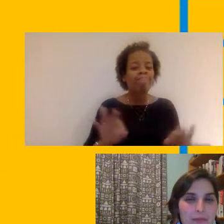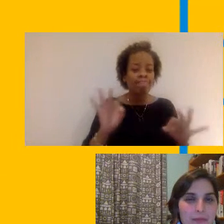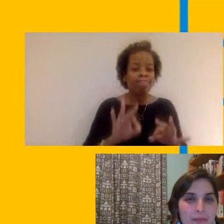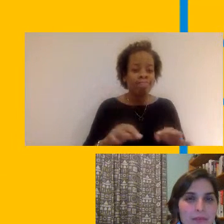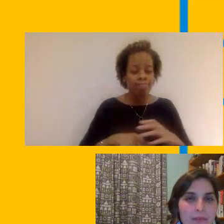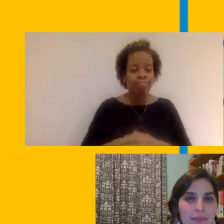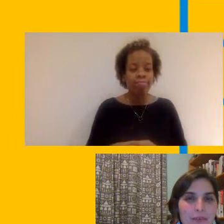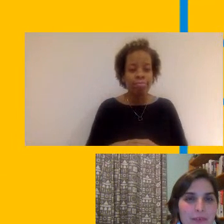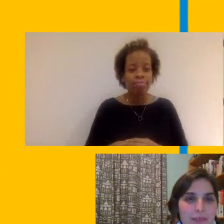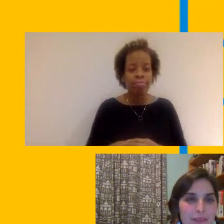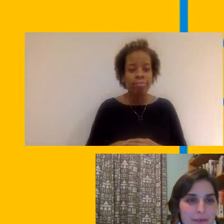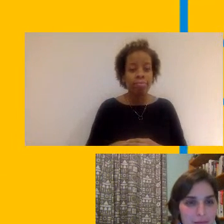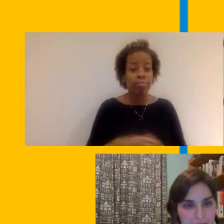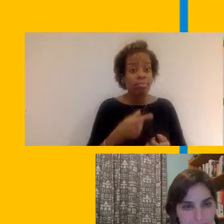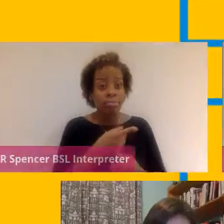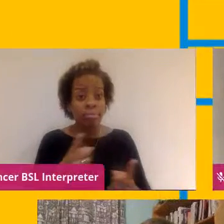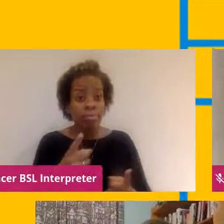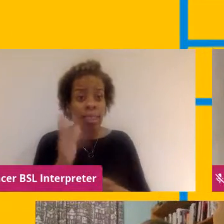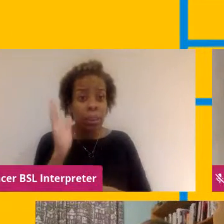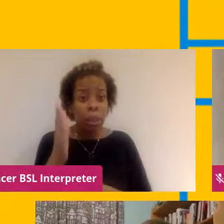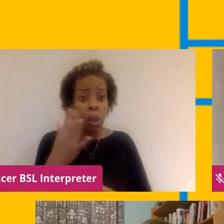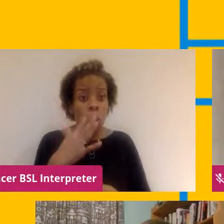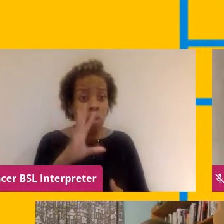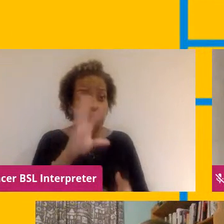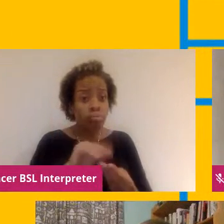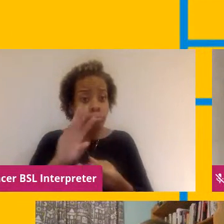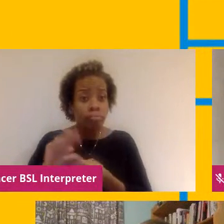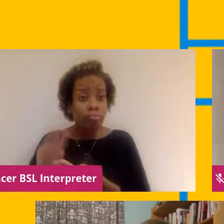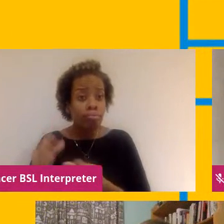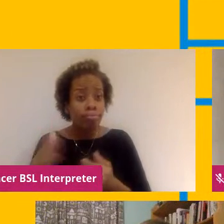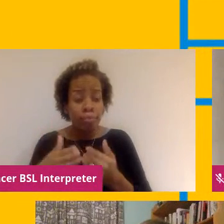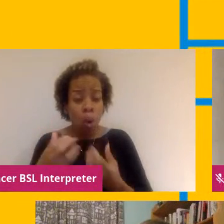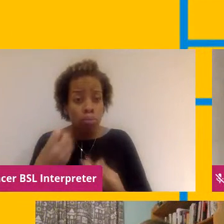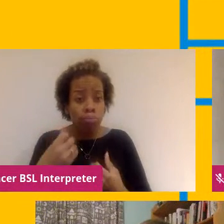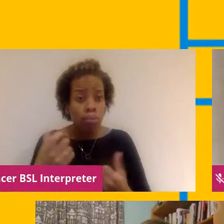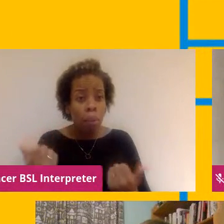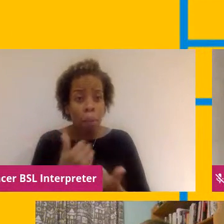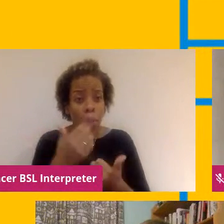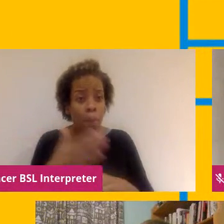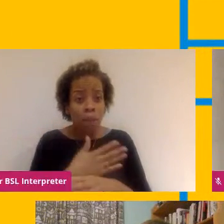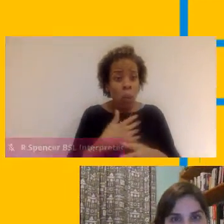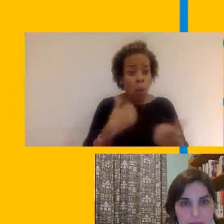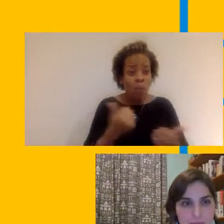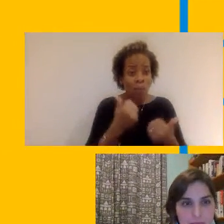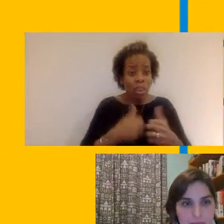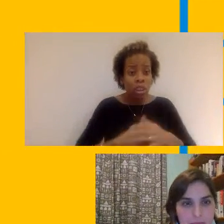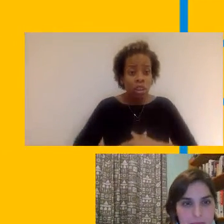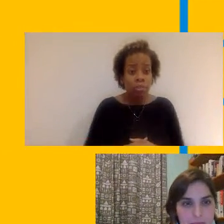Do any of our speakers have anything else that they'd like to say before we head off?